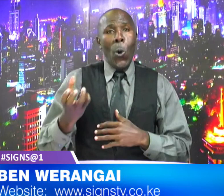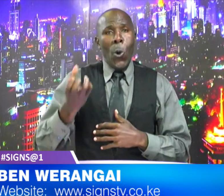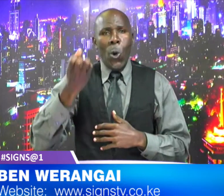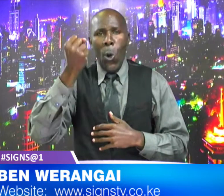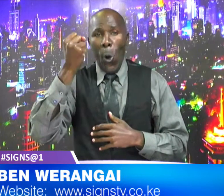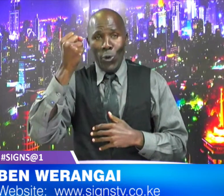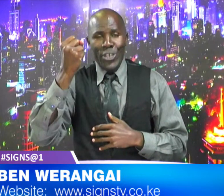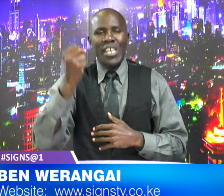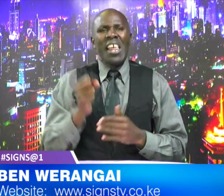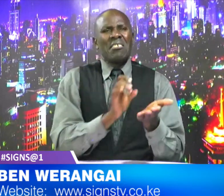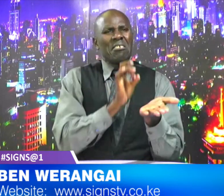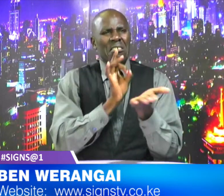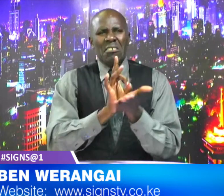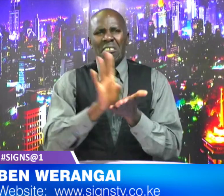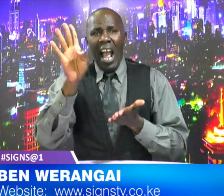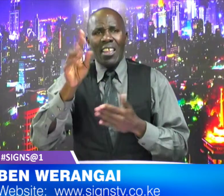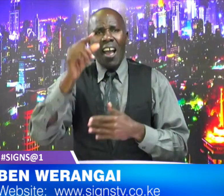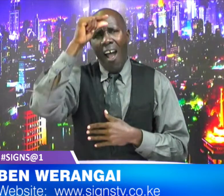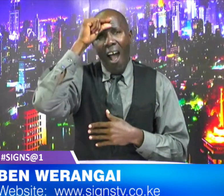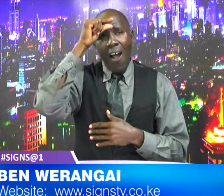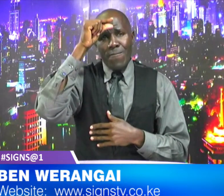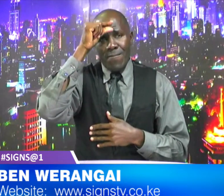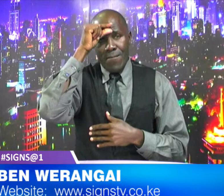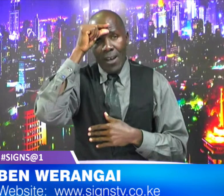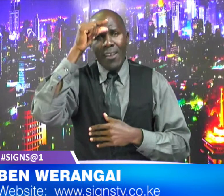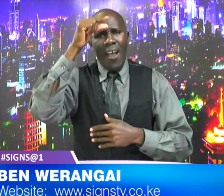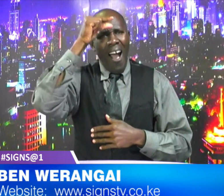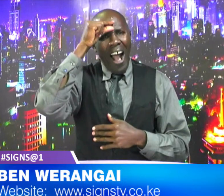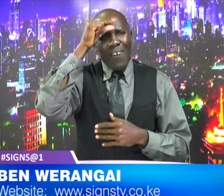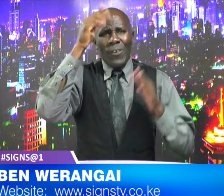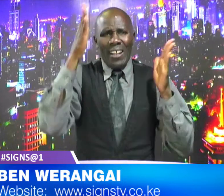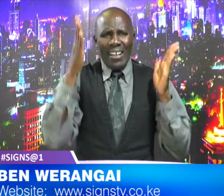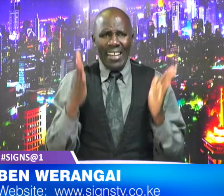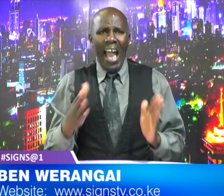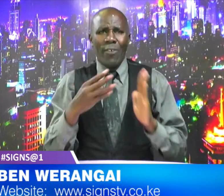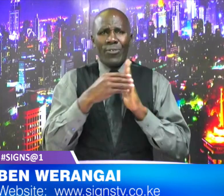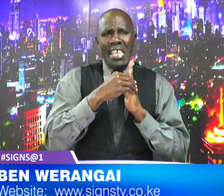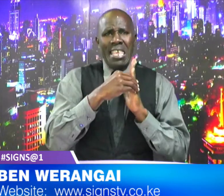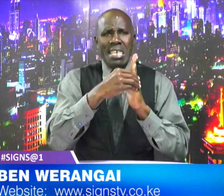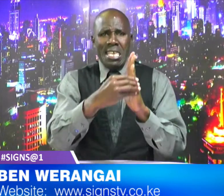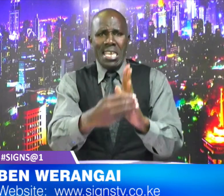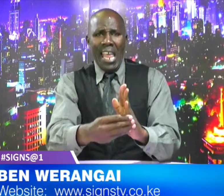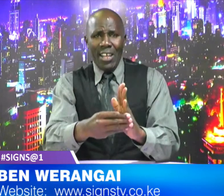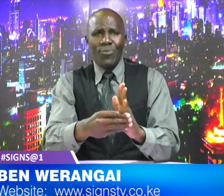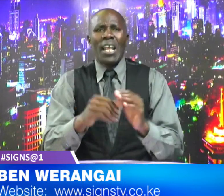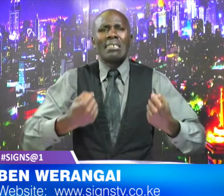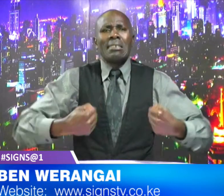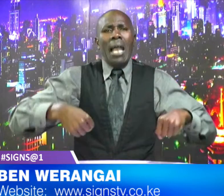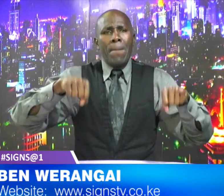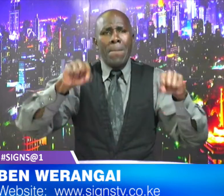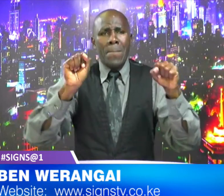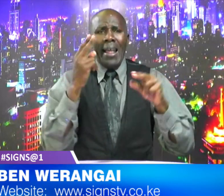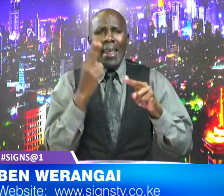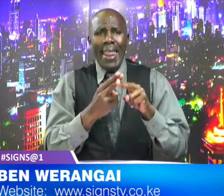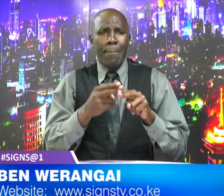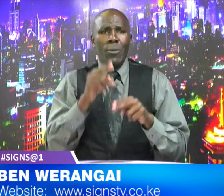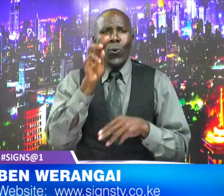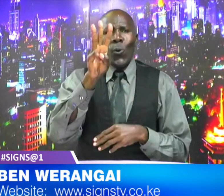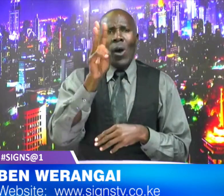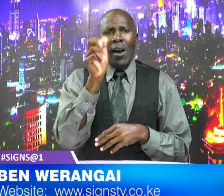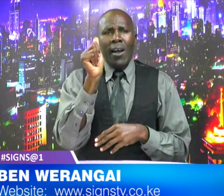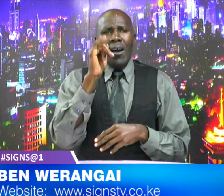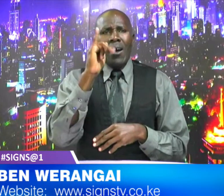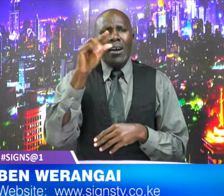the enactment of the impeachment procedures bill so as to set a strong threshold